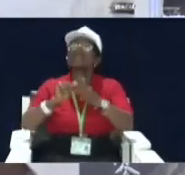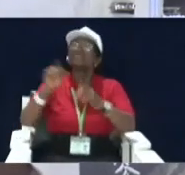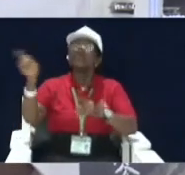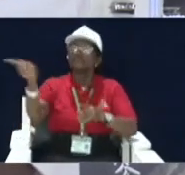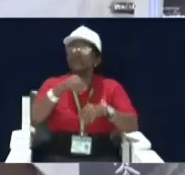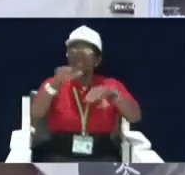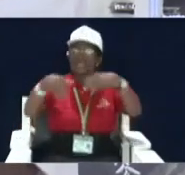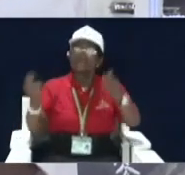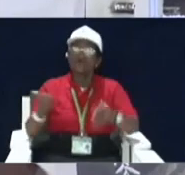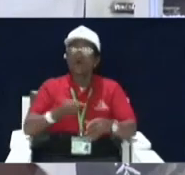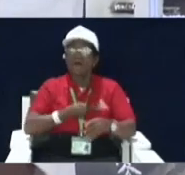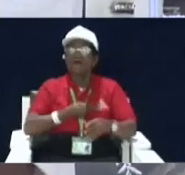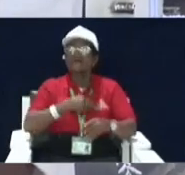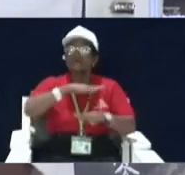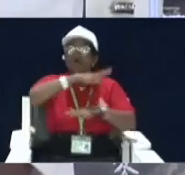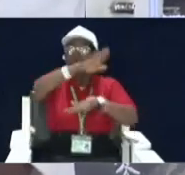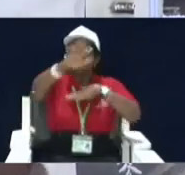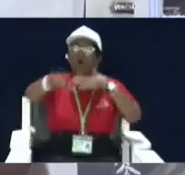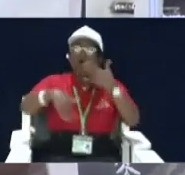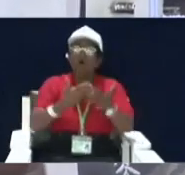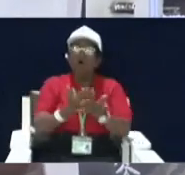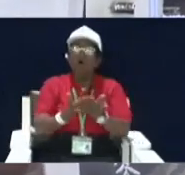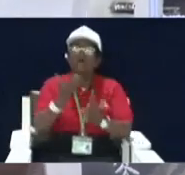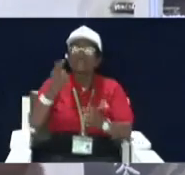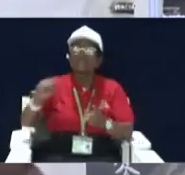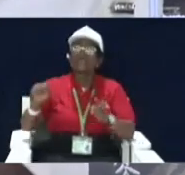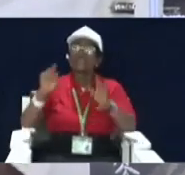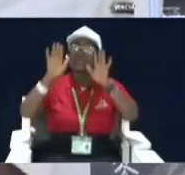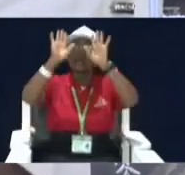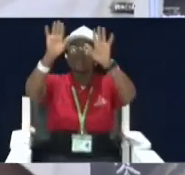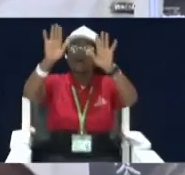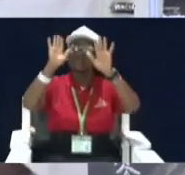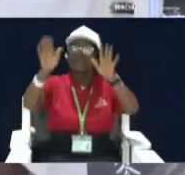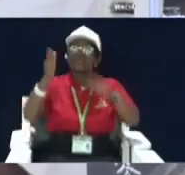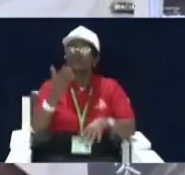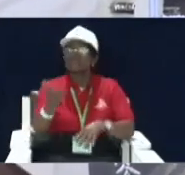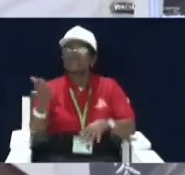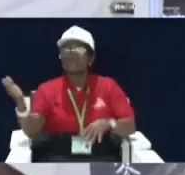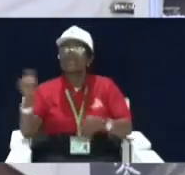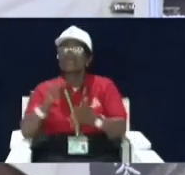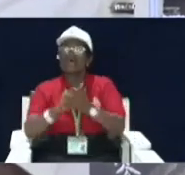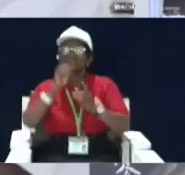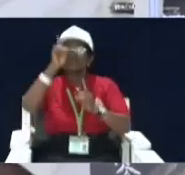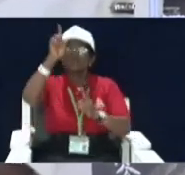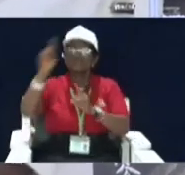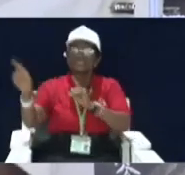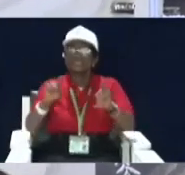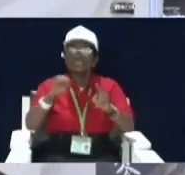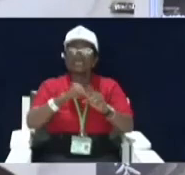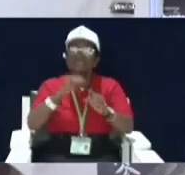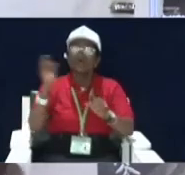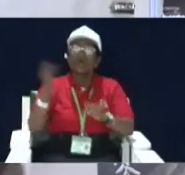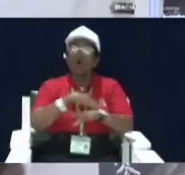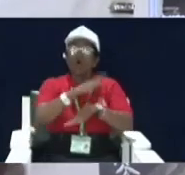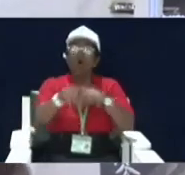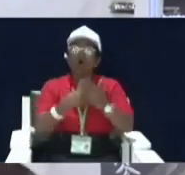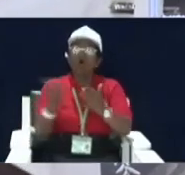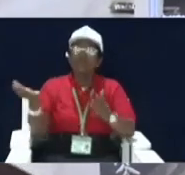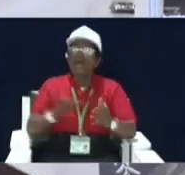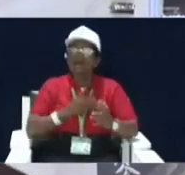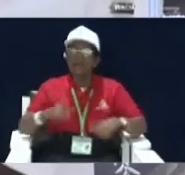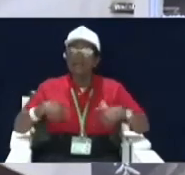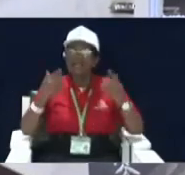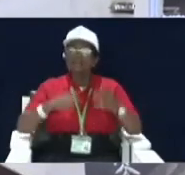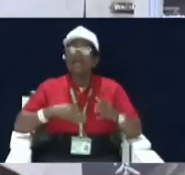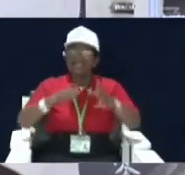all the marvelous things that you did in all our lives. My Father, my God,